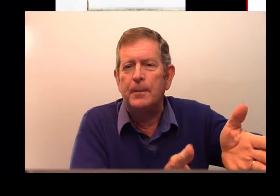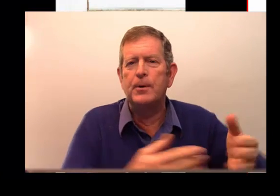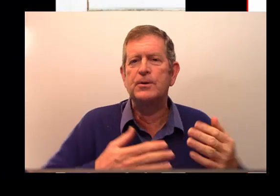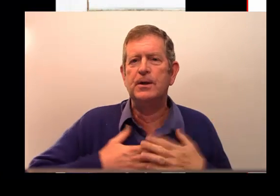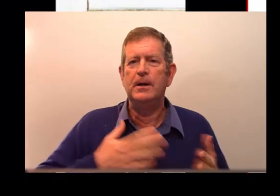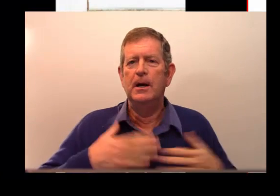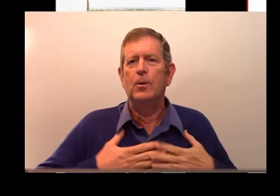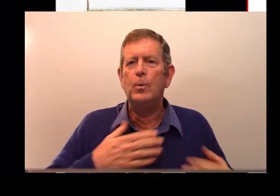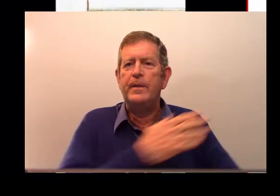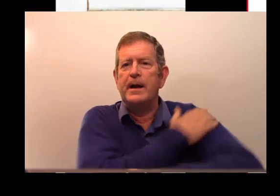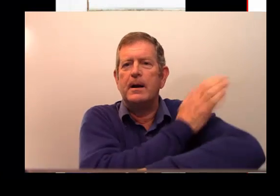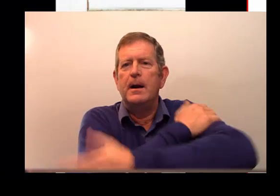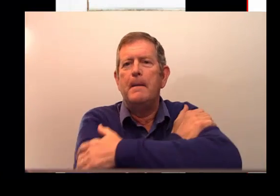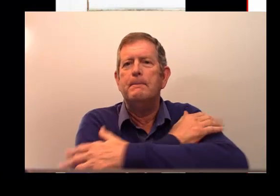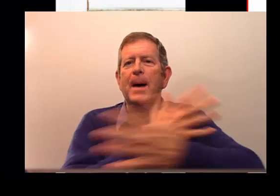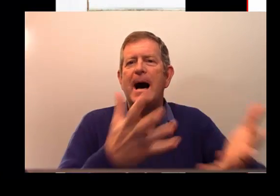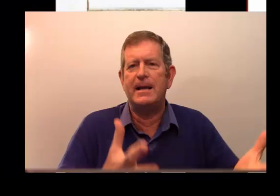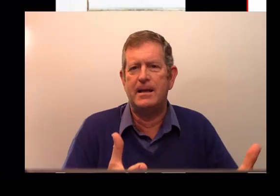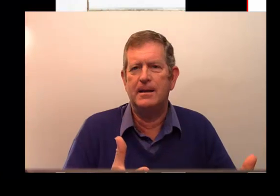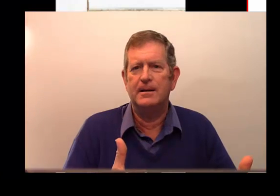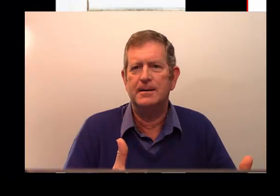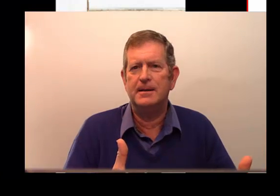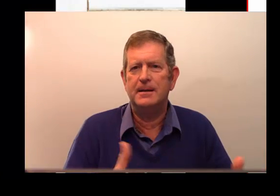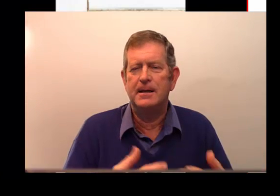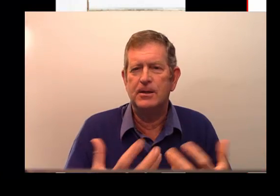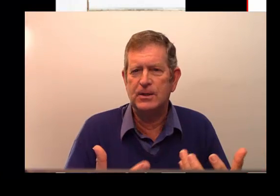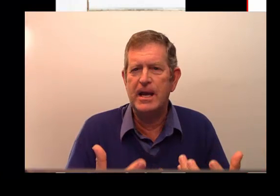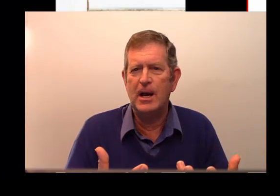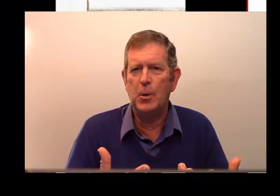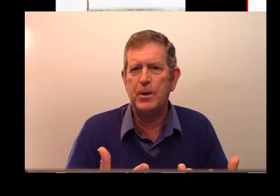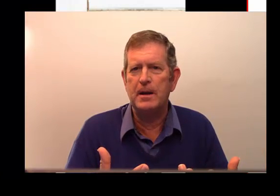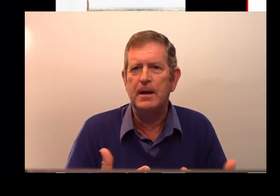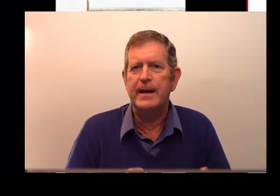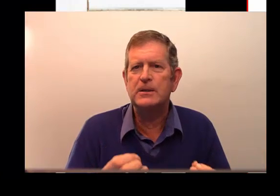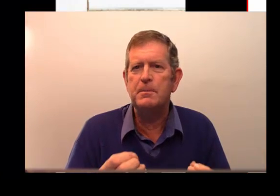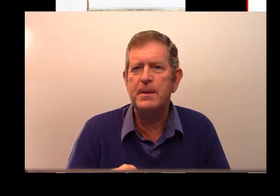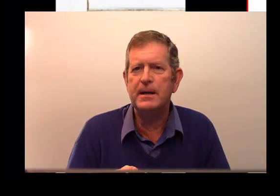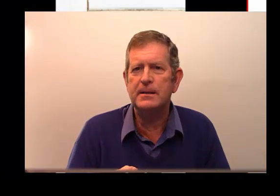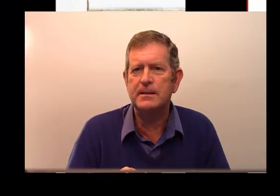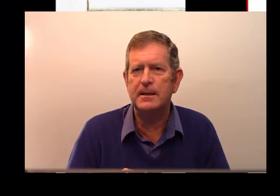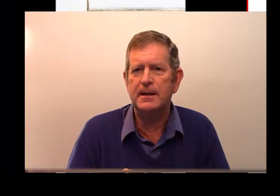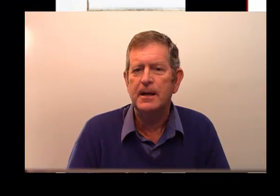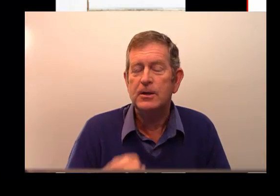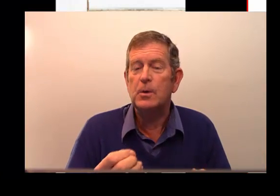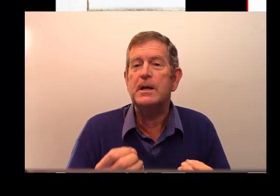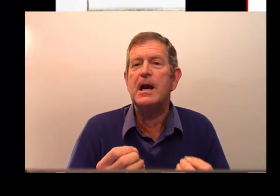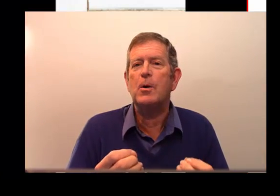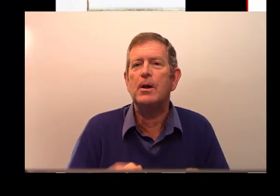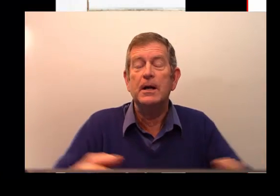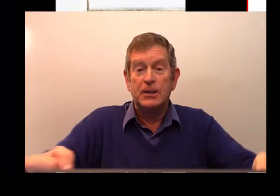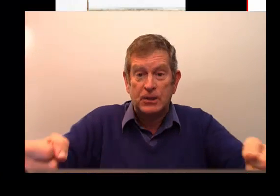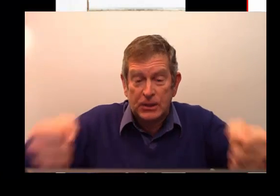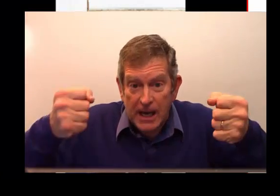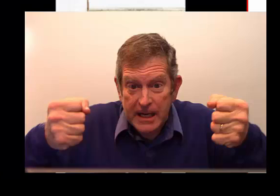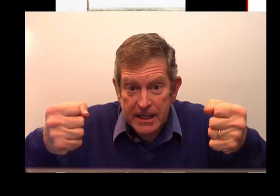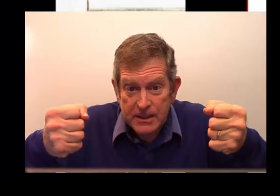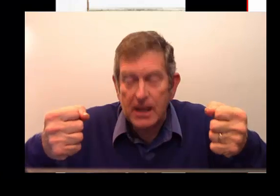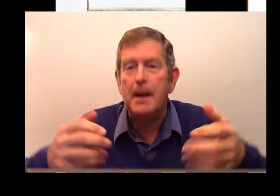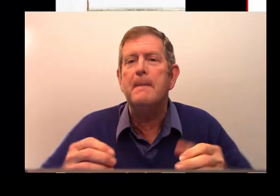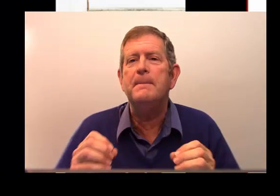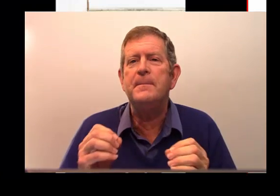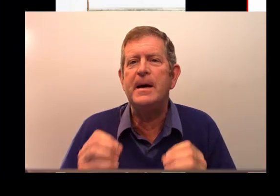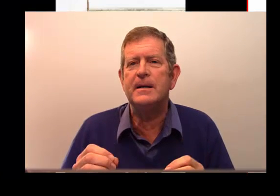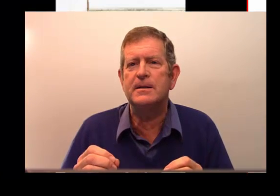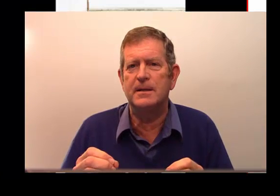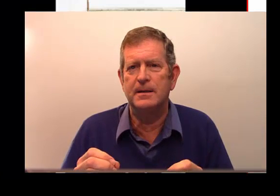help a person with their body to stay healthy. That's medicine. So Carol